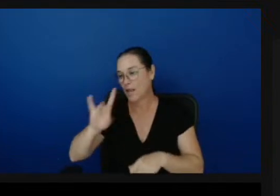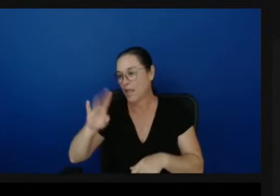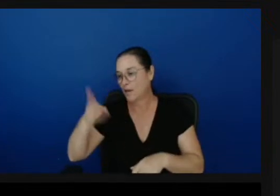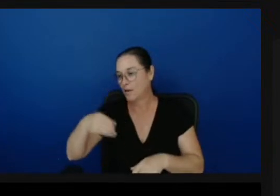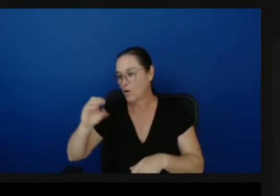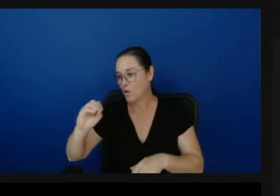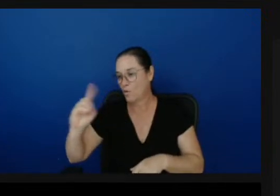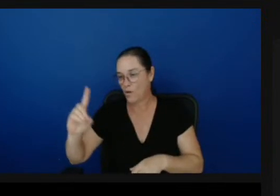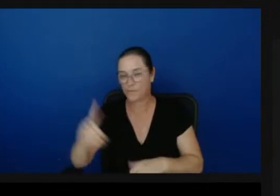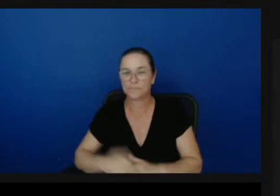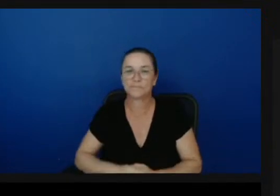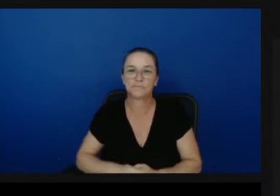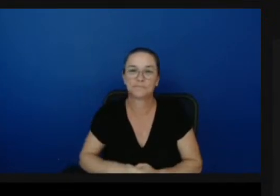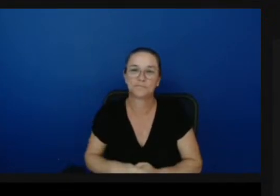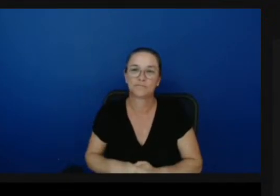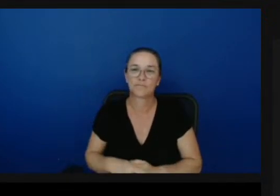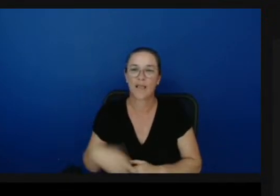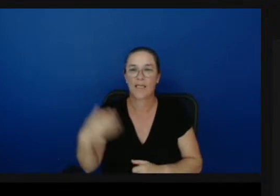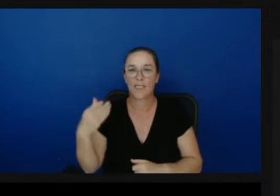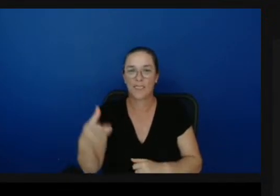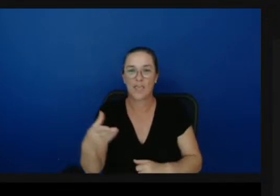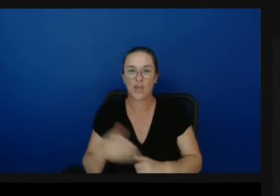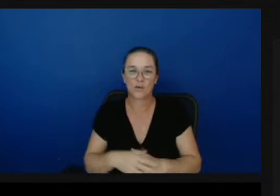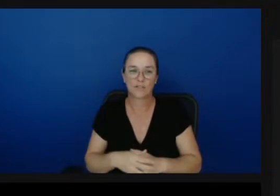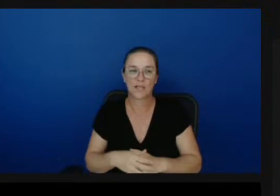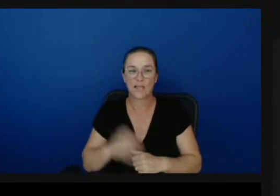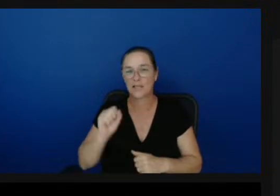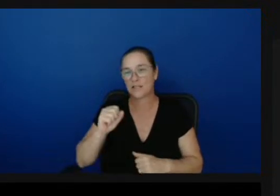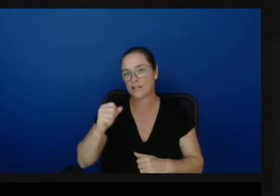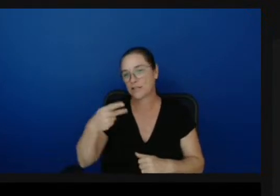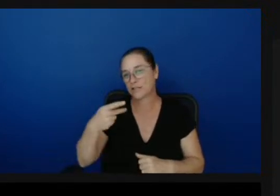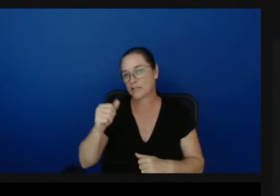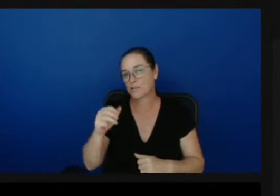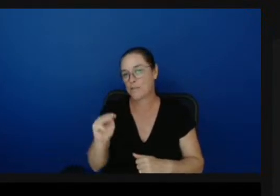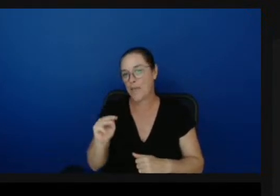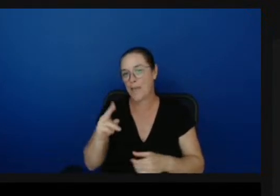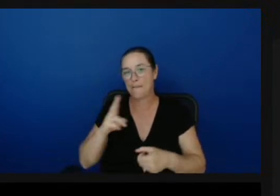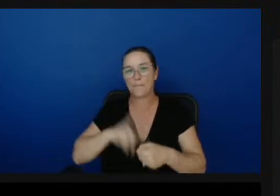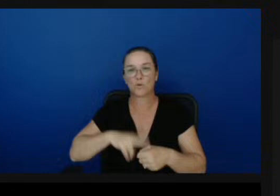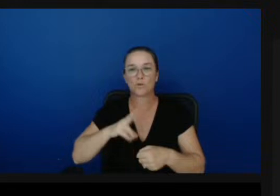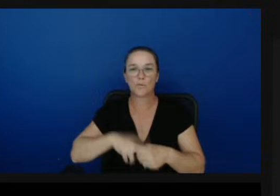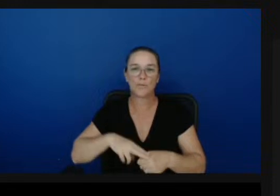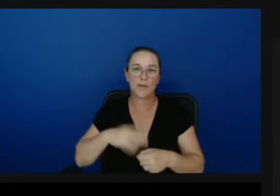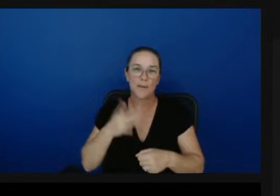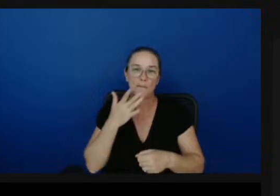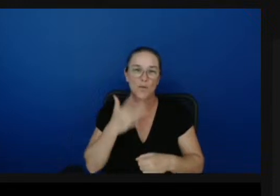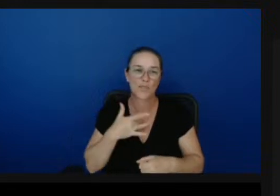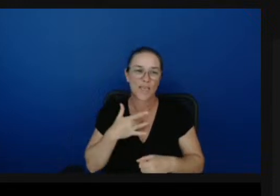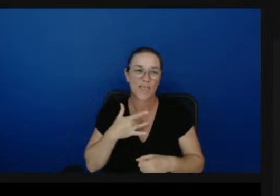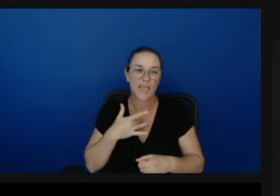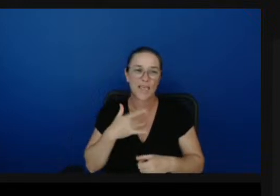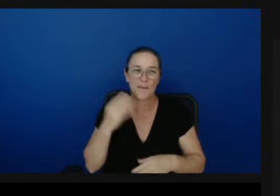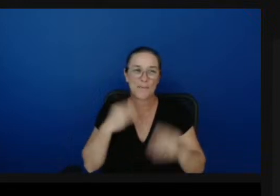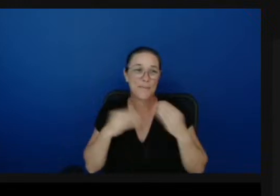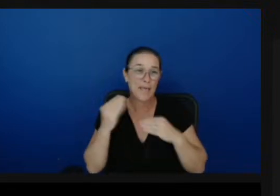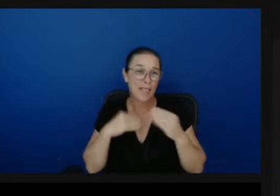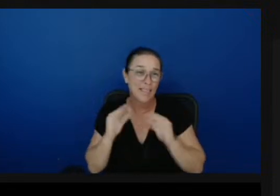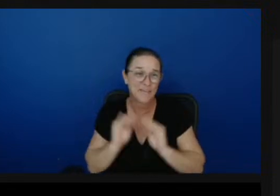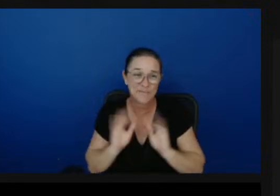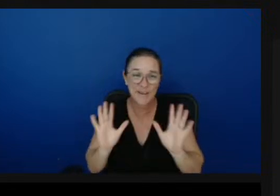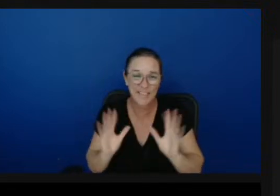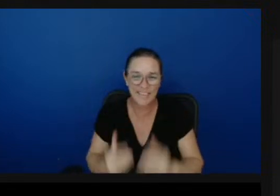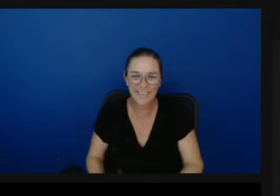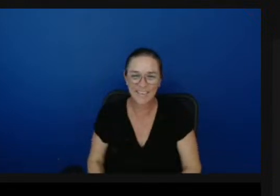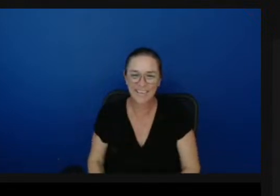There is their Spam Musubi birthday meal, apparently.